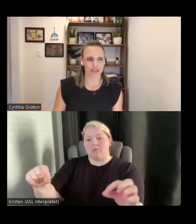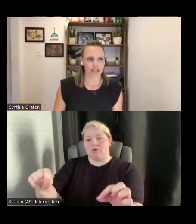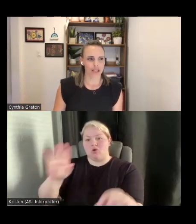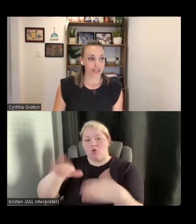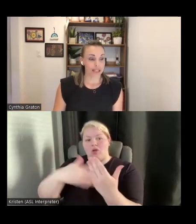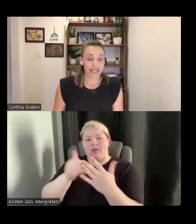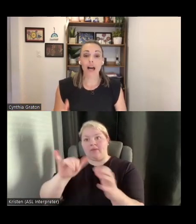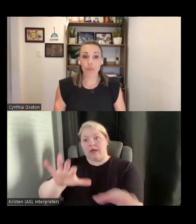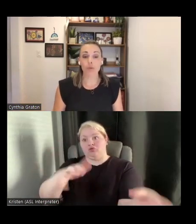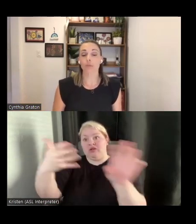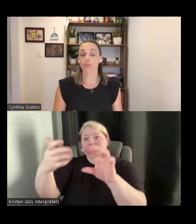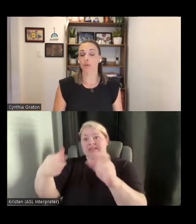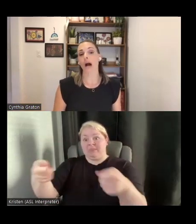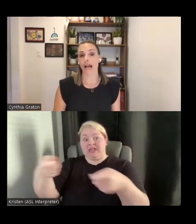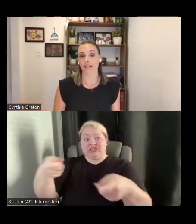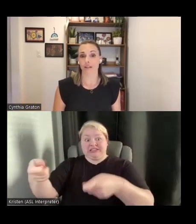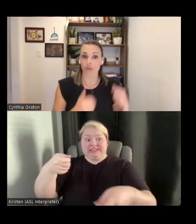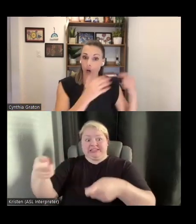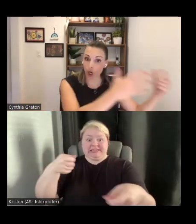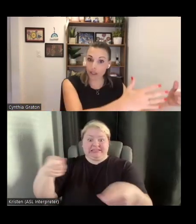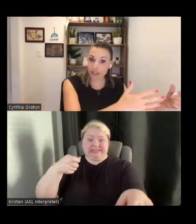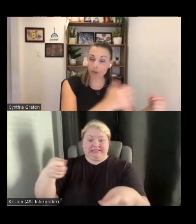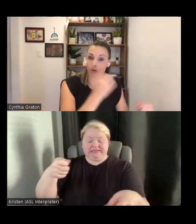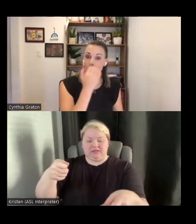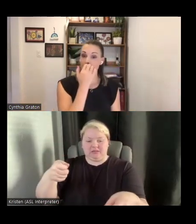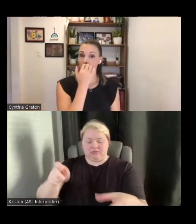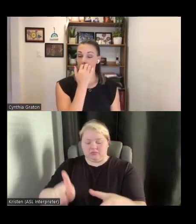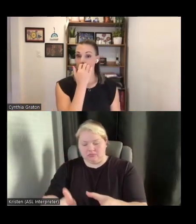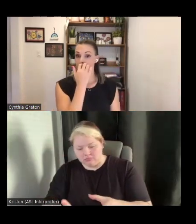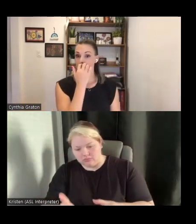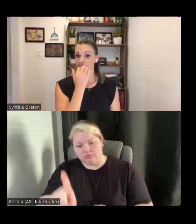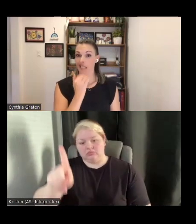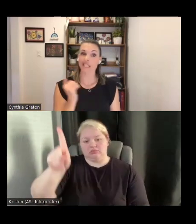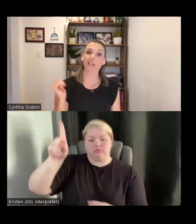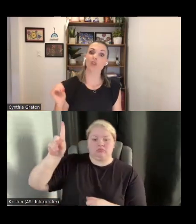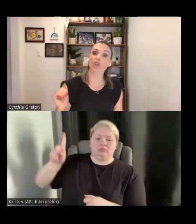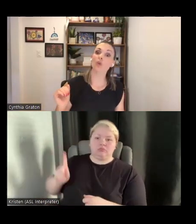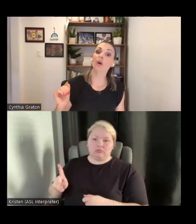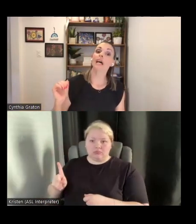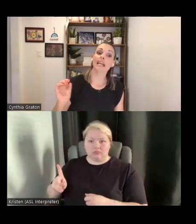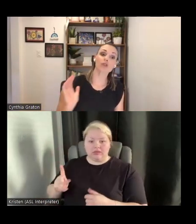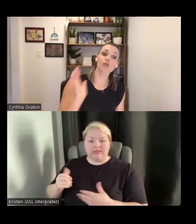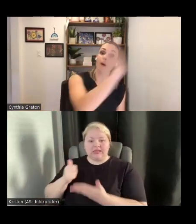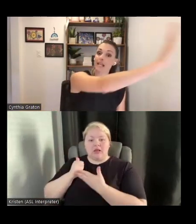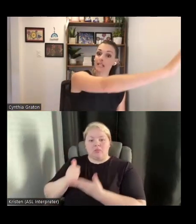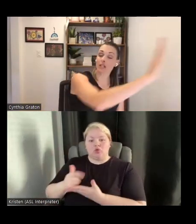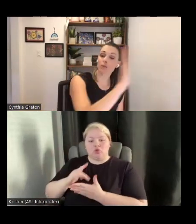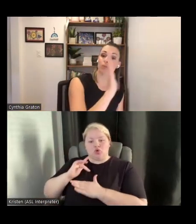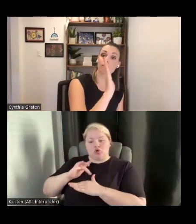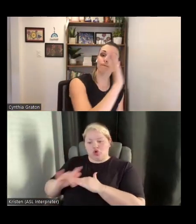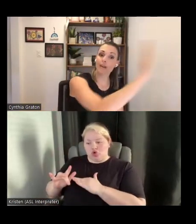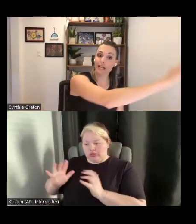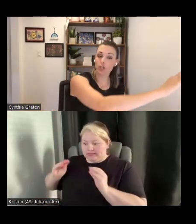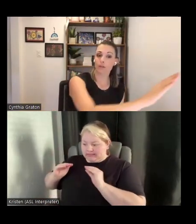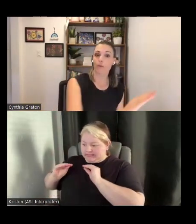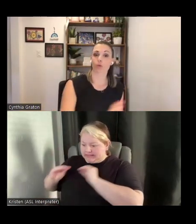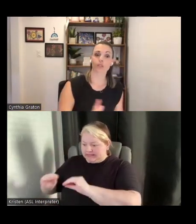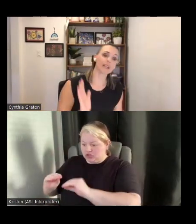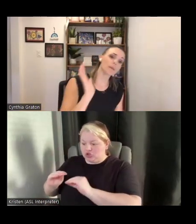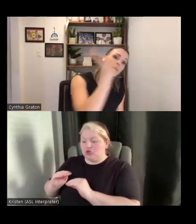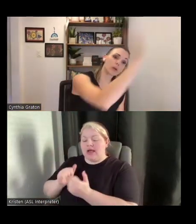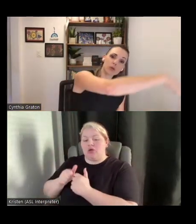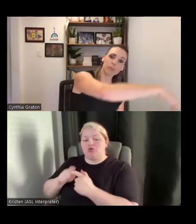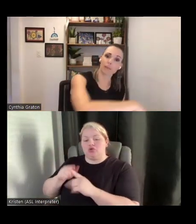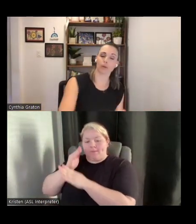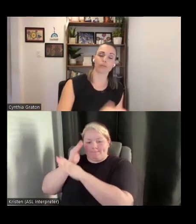measures. Let's help you be proactive early with your interventions. Let's get you in crisis prevention mode,